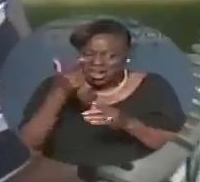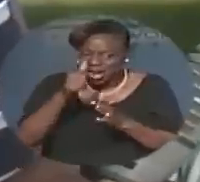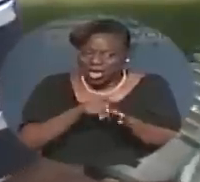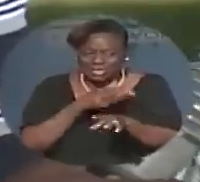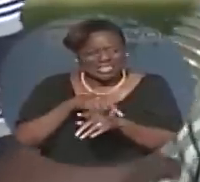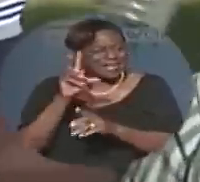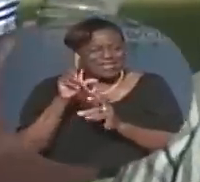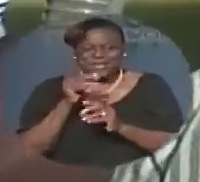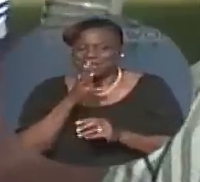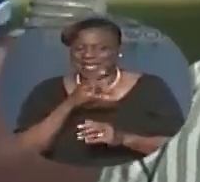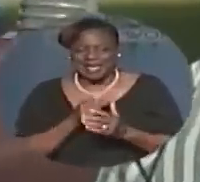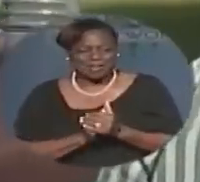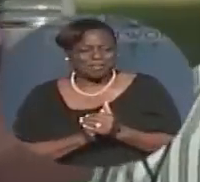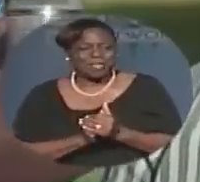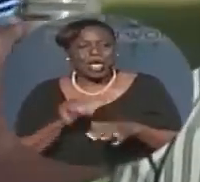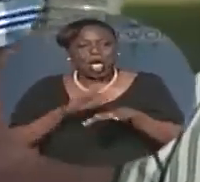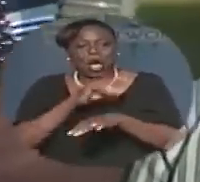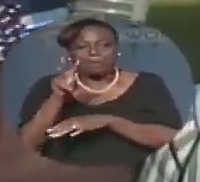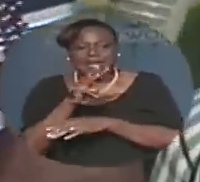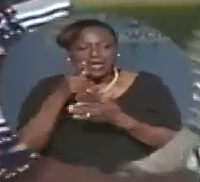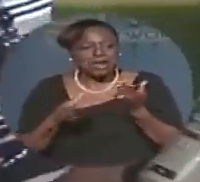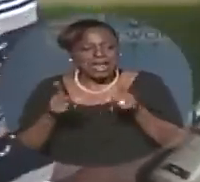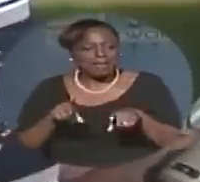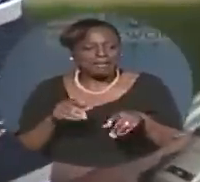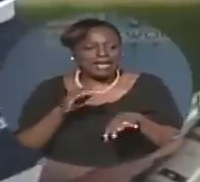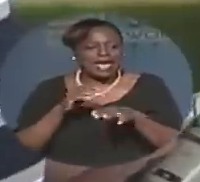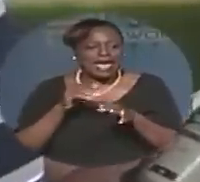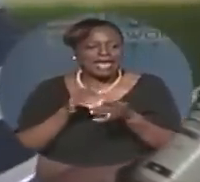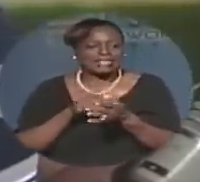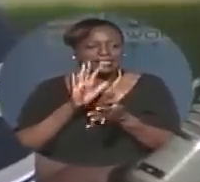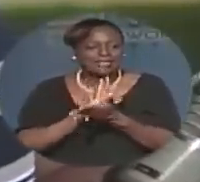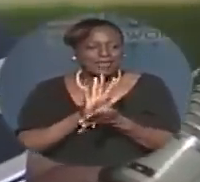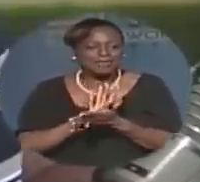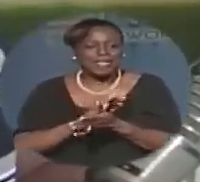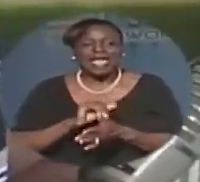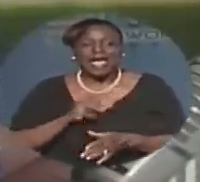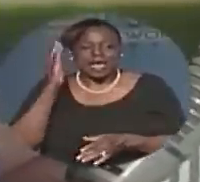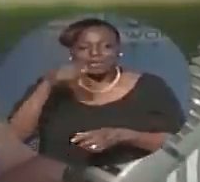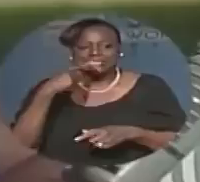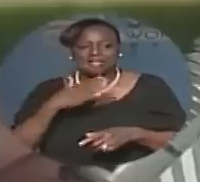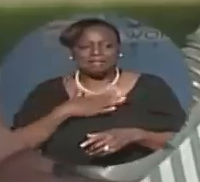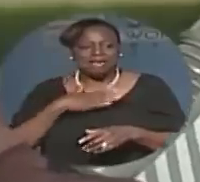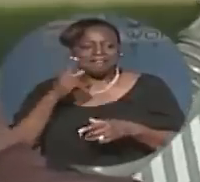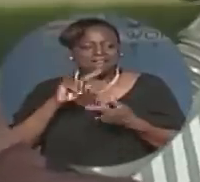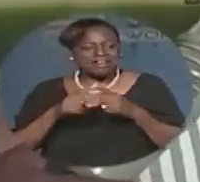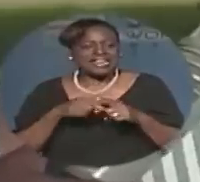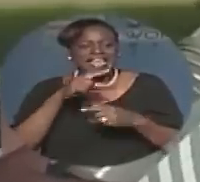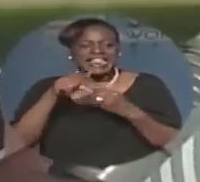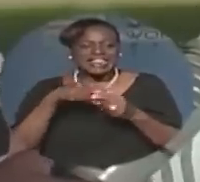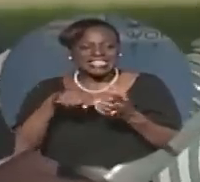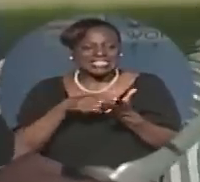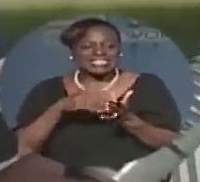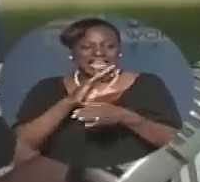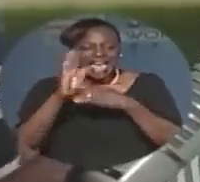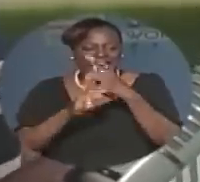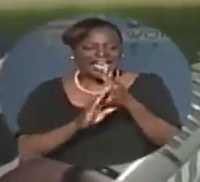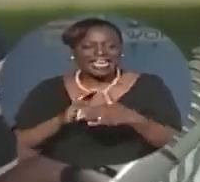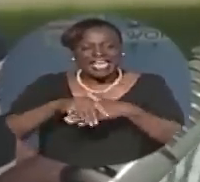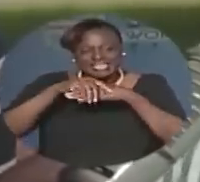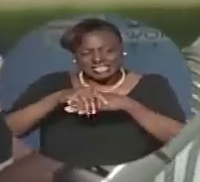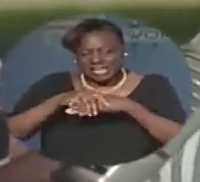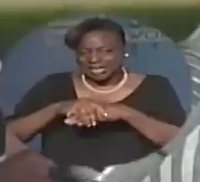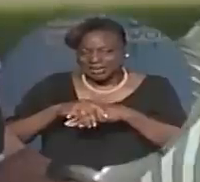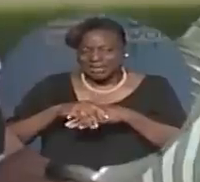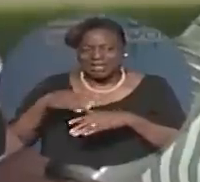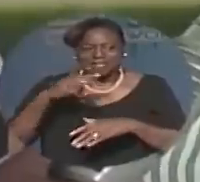No, ma'am. Now, on Monday when you go to school, what's going to happen? I'm going to tell my friends, this is the hand I shook him with.